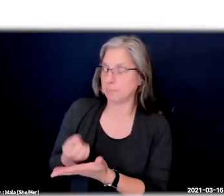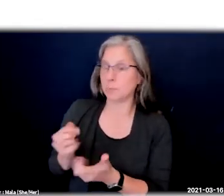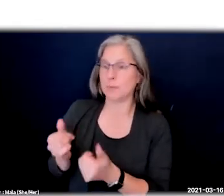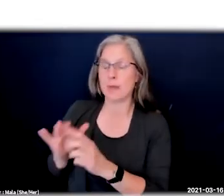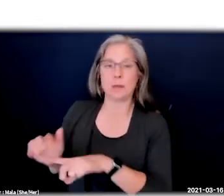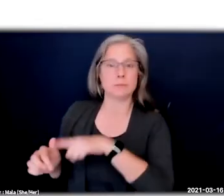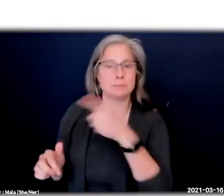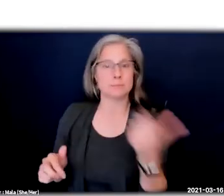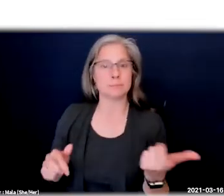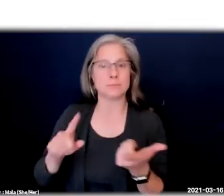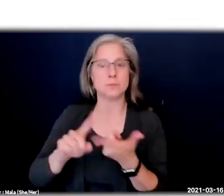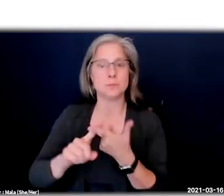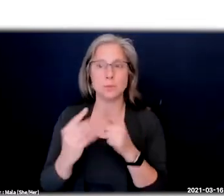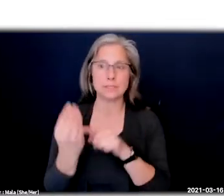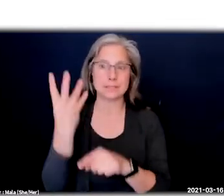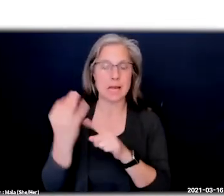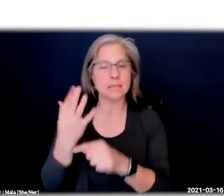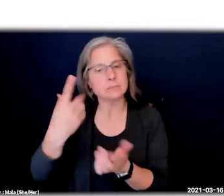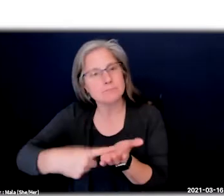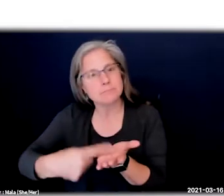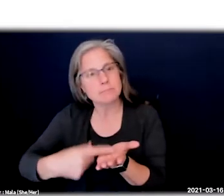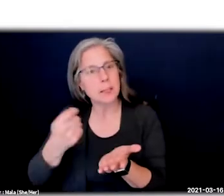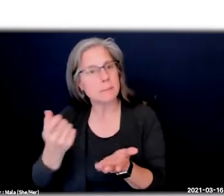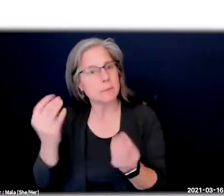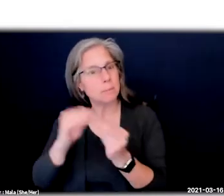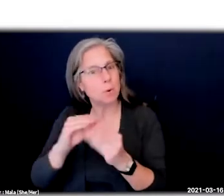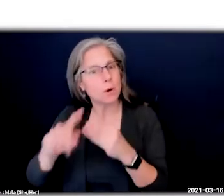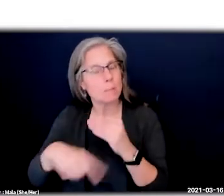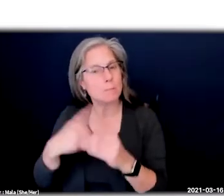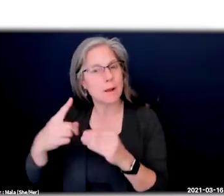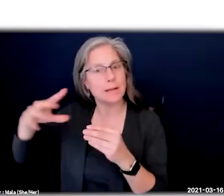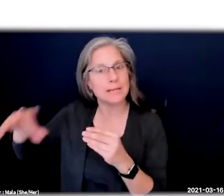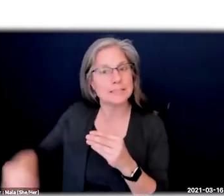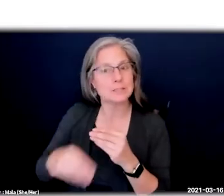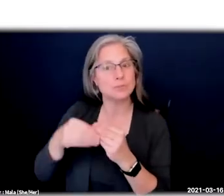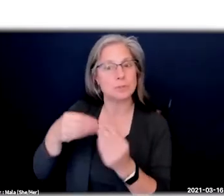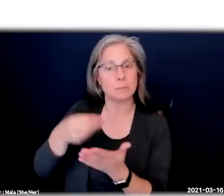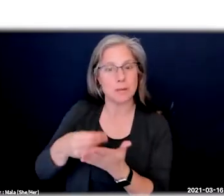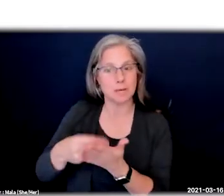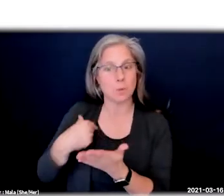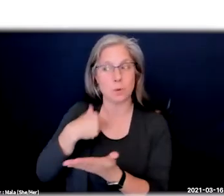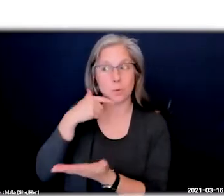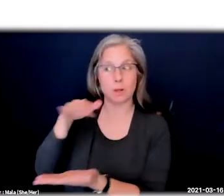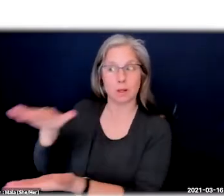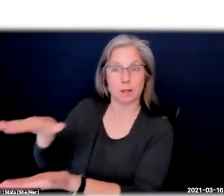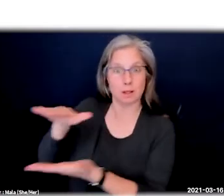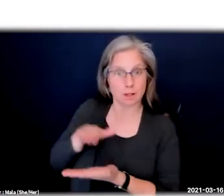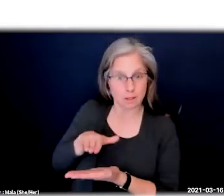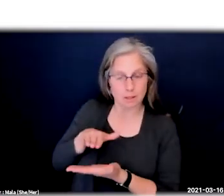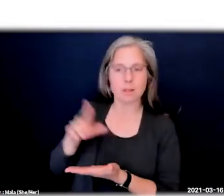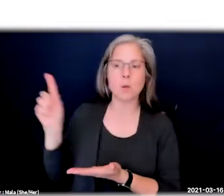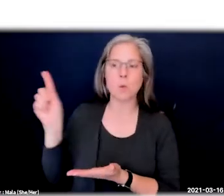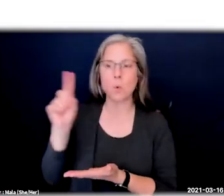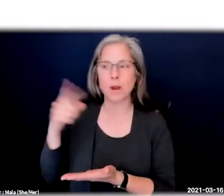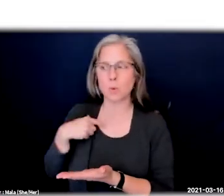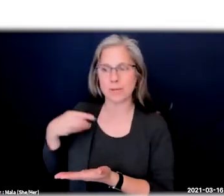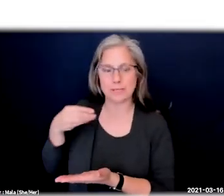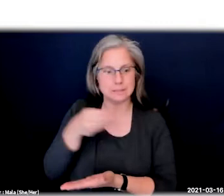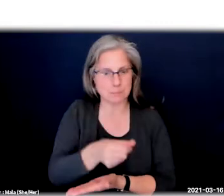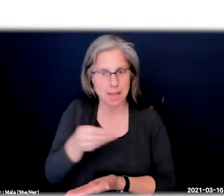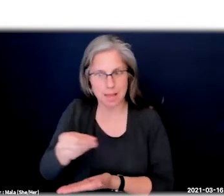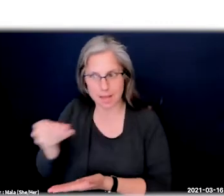it over to the slides and talk a little bit more about the additional money that we will be getting and where we have spent our